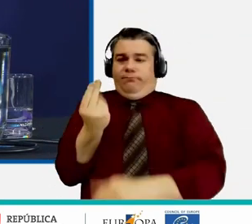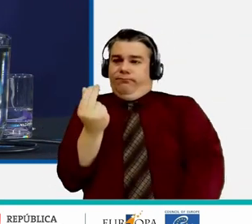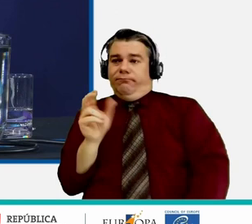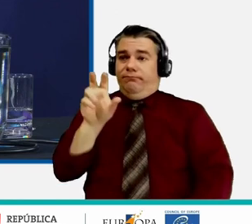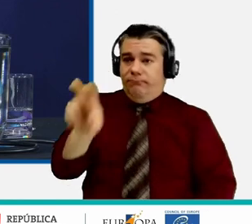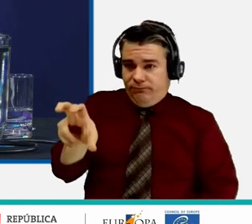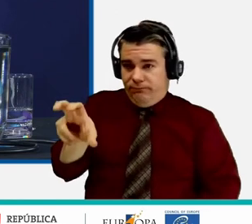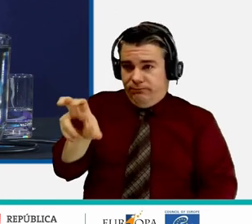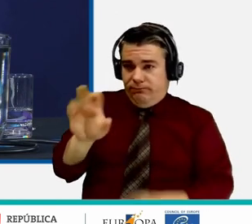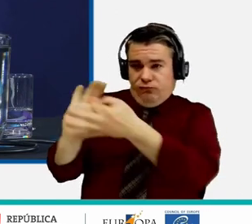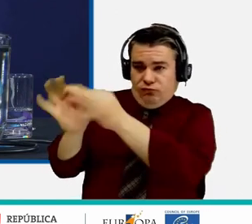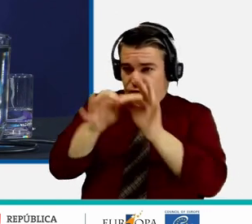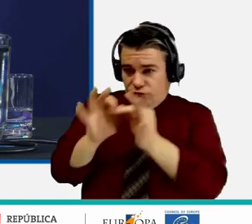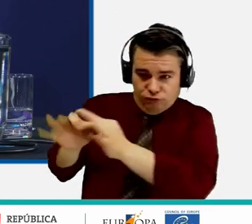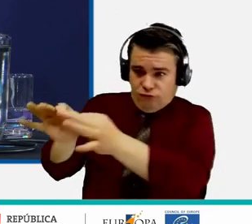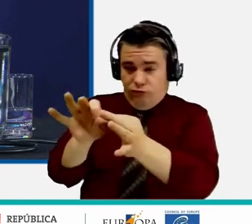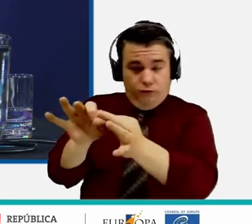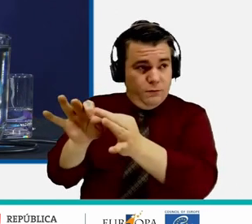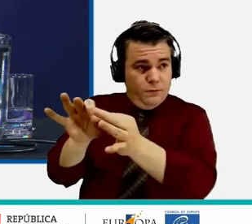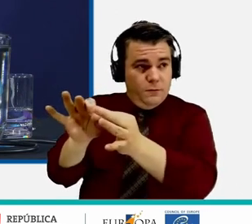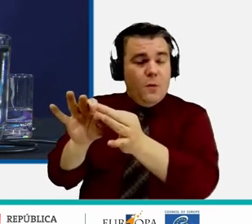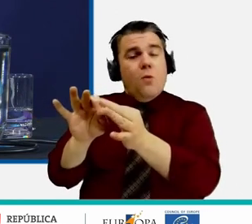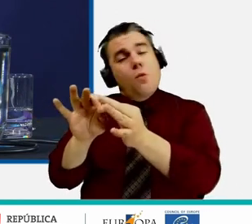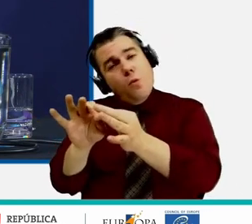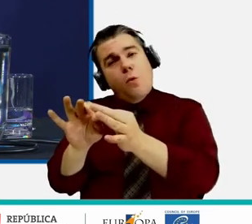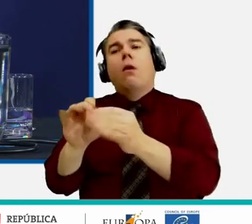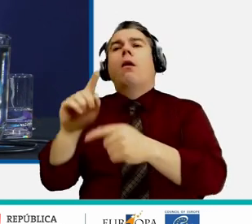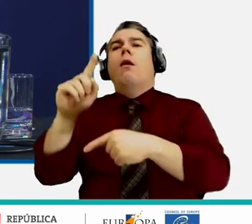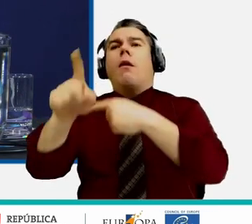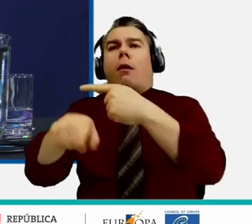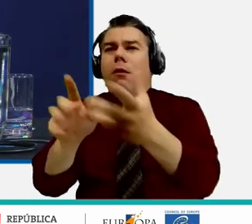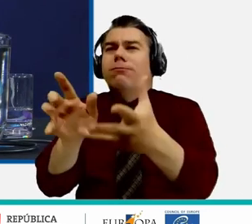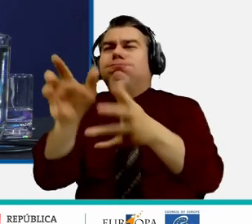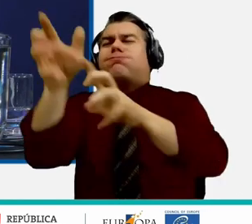measures than to spend more funds on rehabilitation.